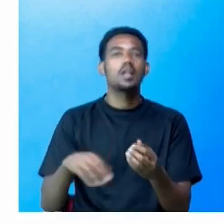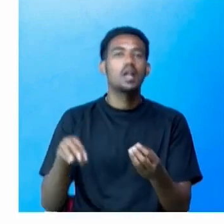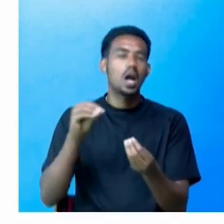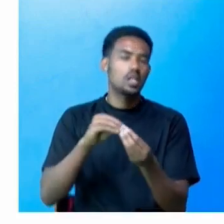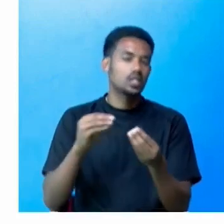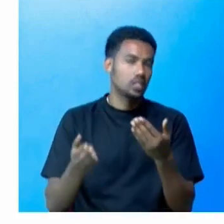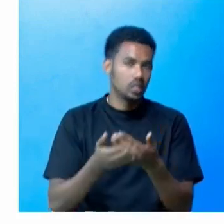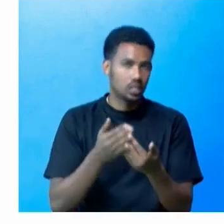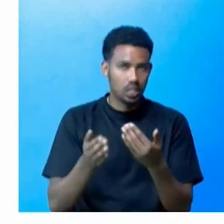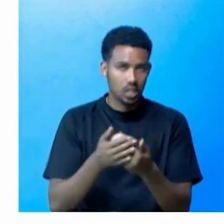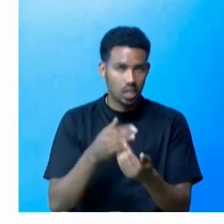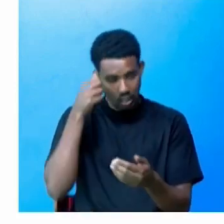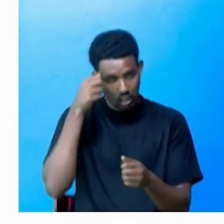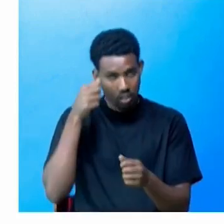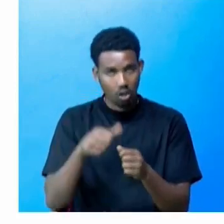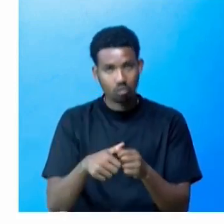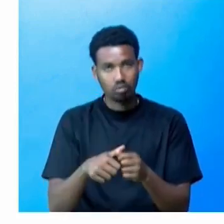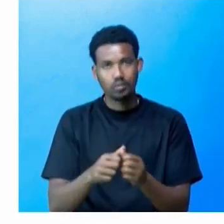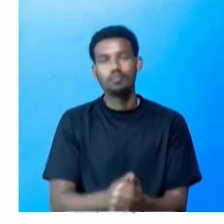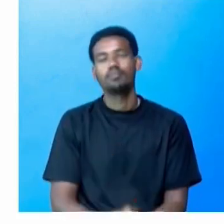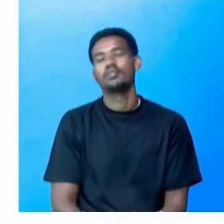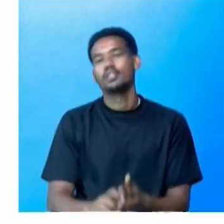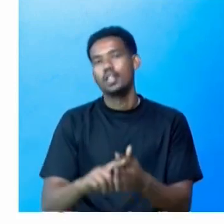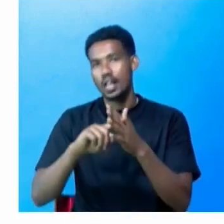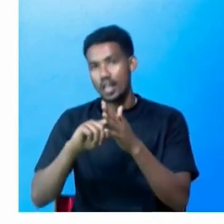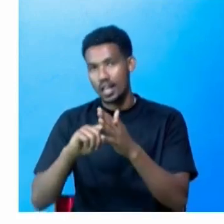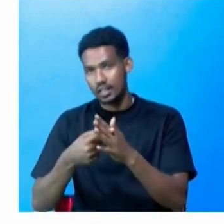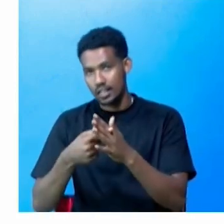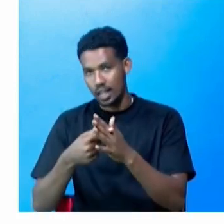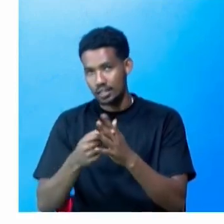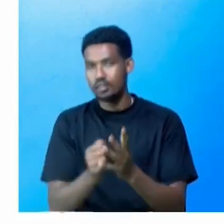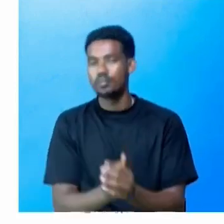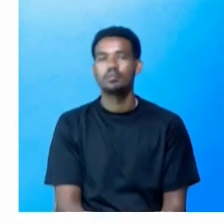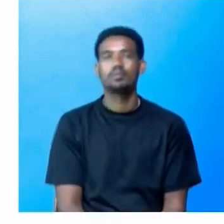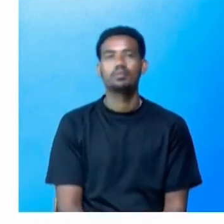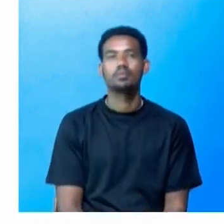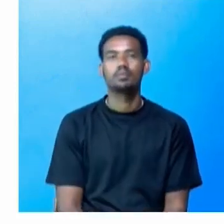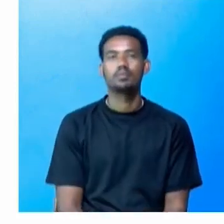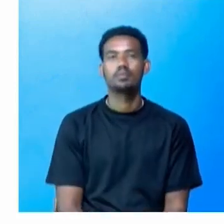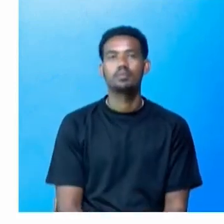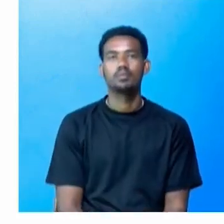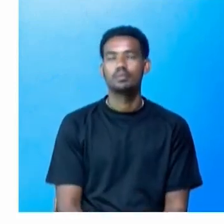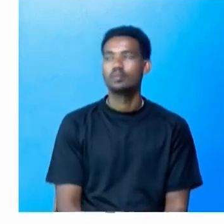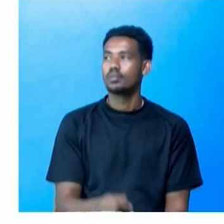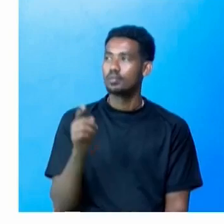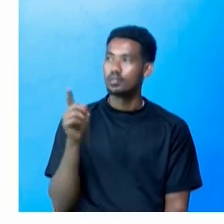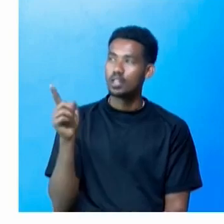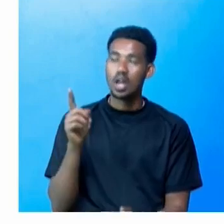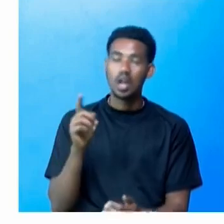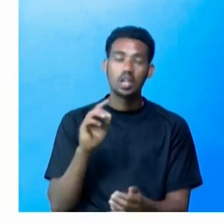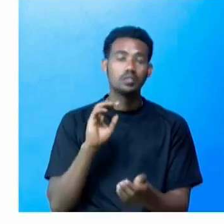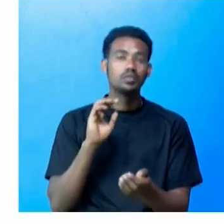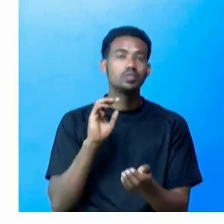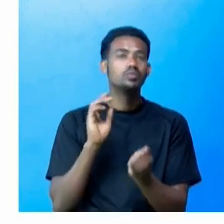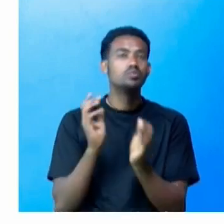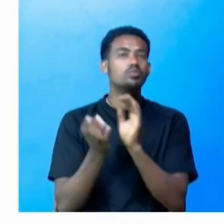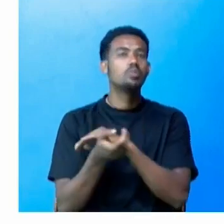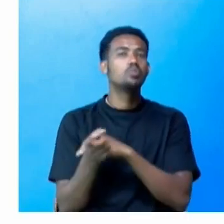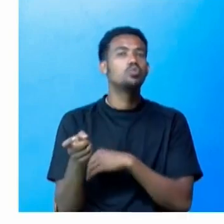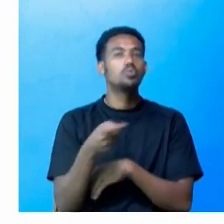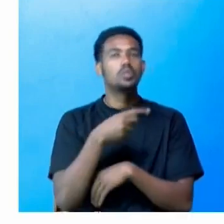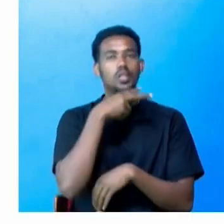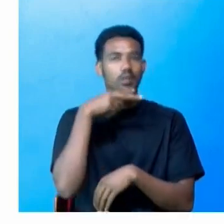Look, students, here. We are just using two adjectives here that describe the dog and more telling you about the